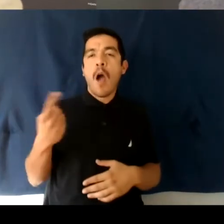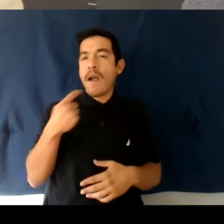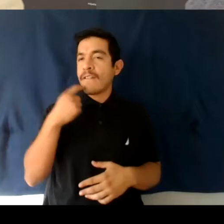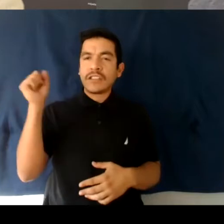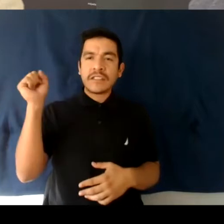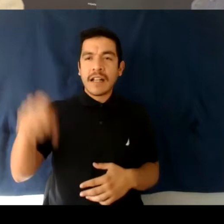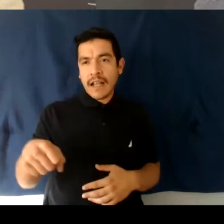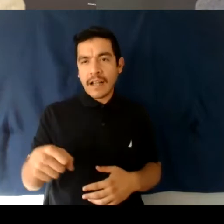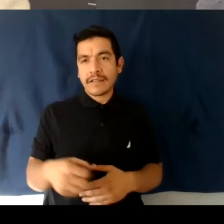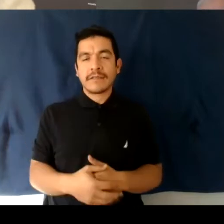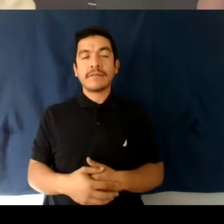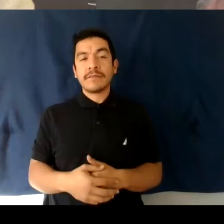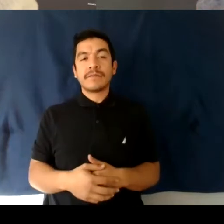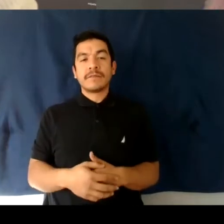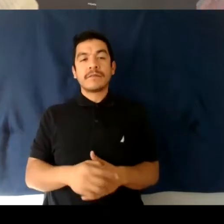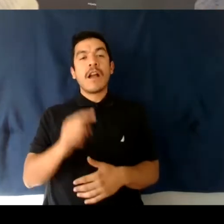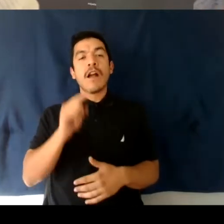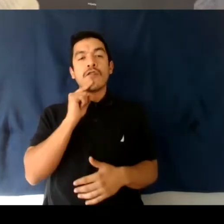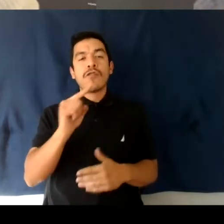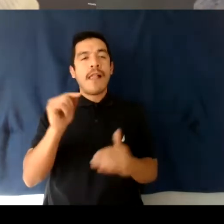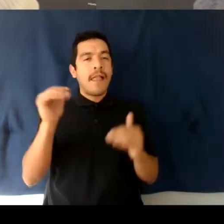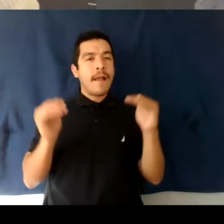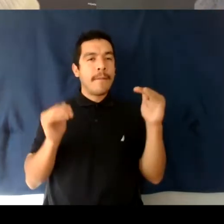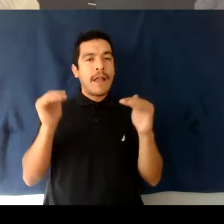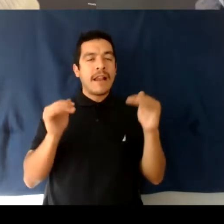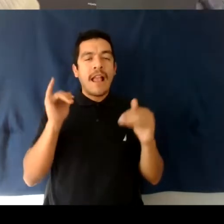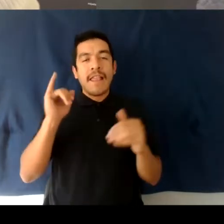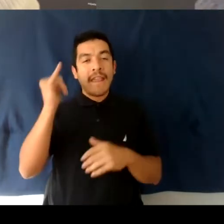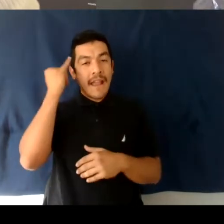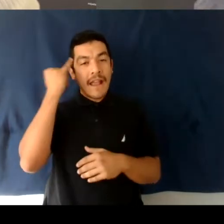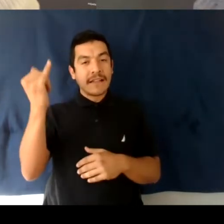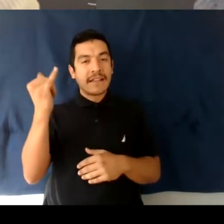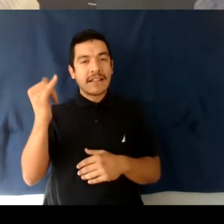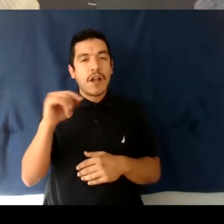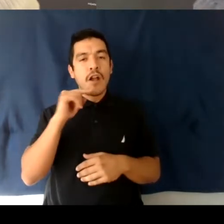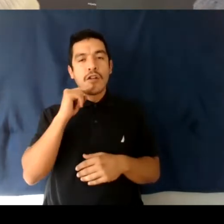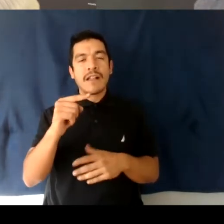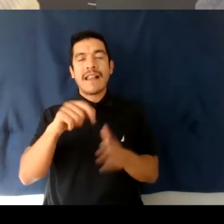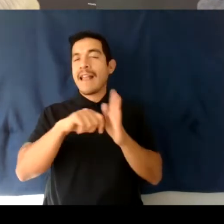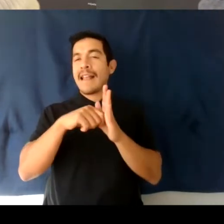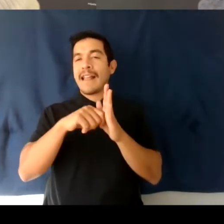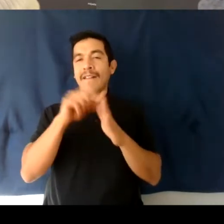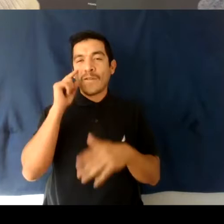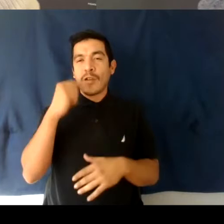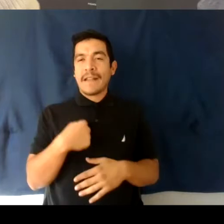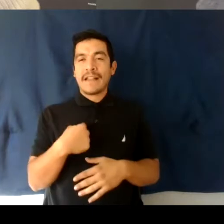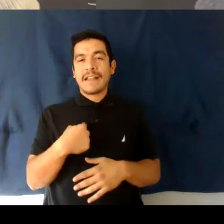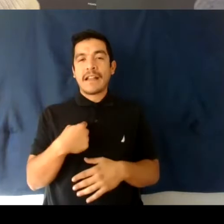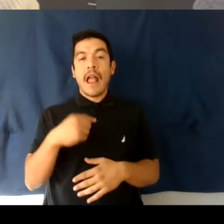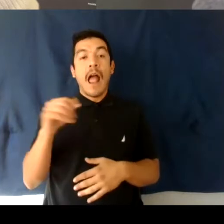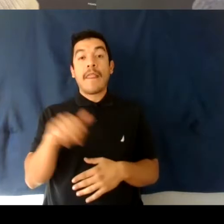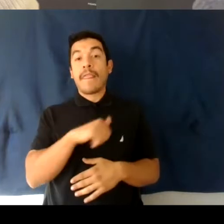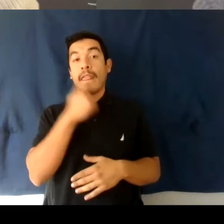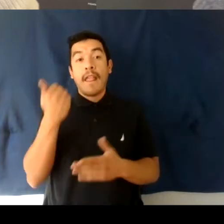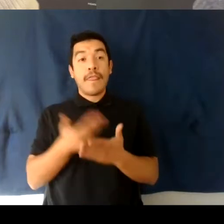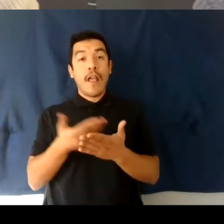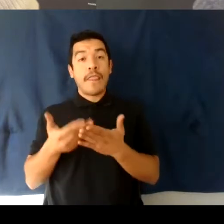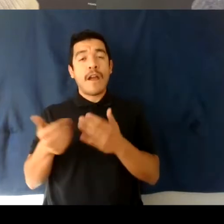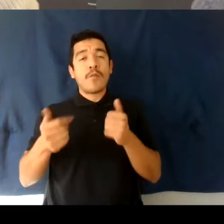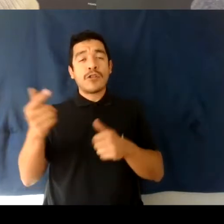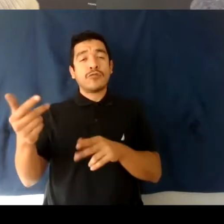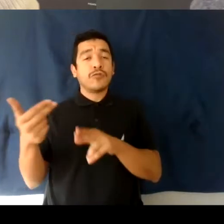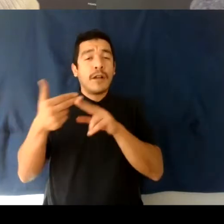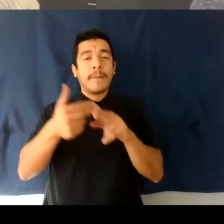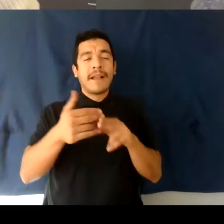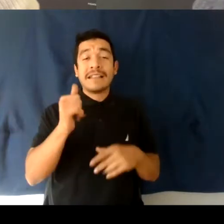yes. And so, really balancing that, I think, has been really key for me. And the other thing which you mentioned is